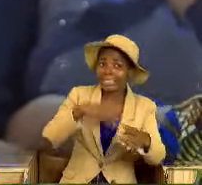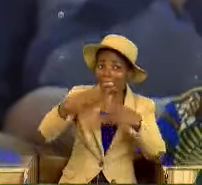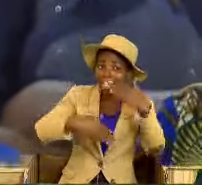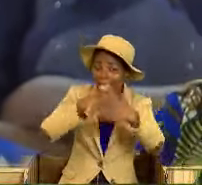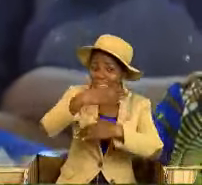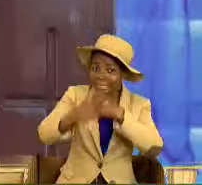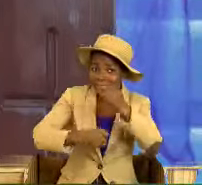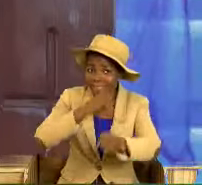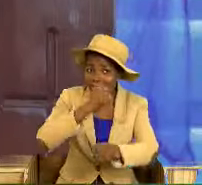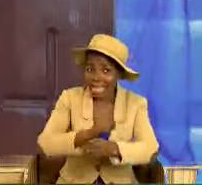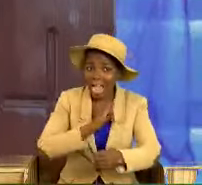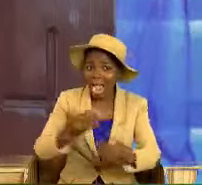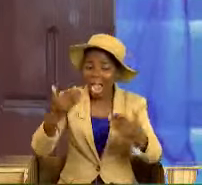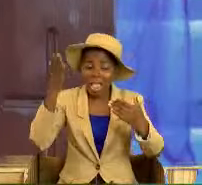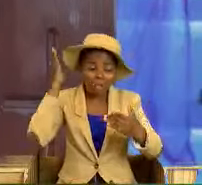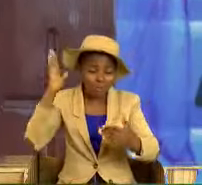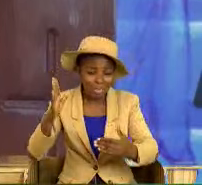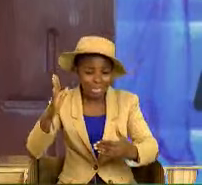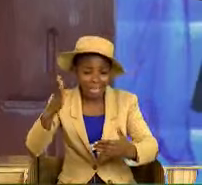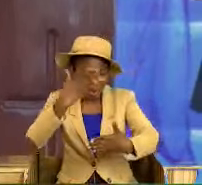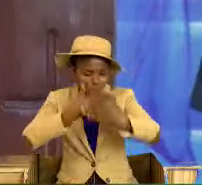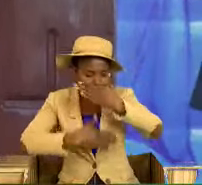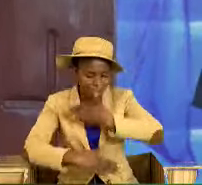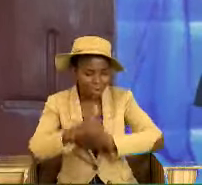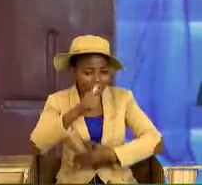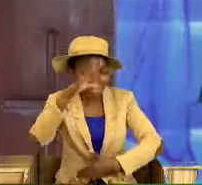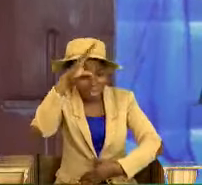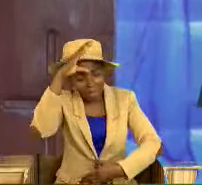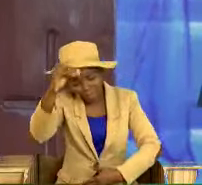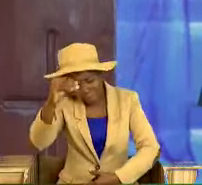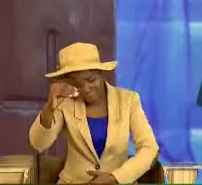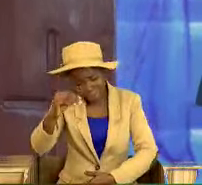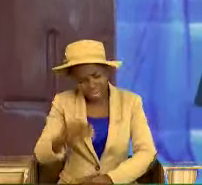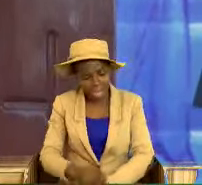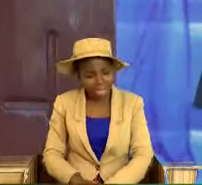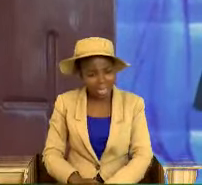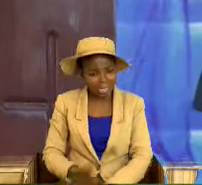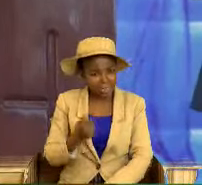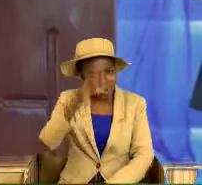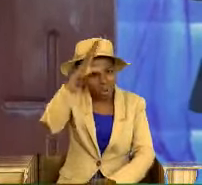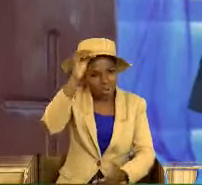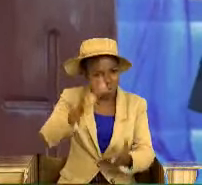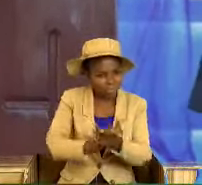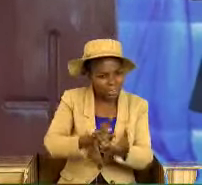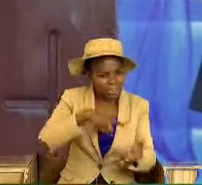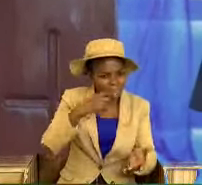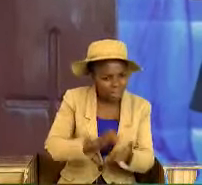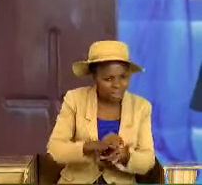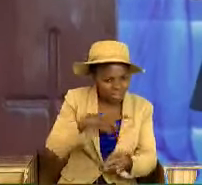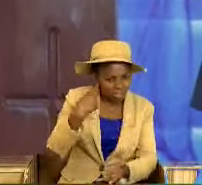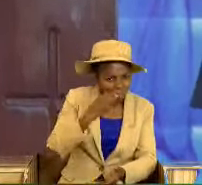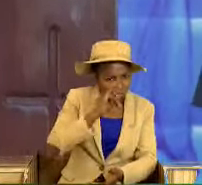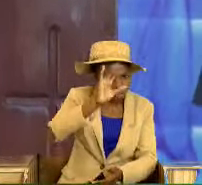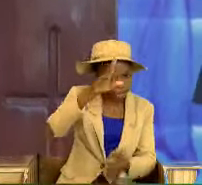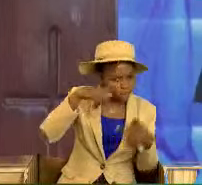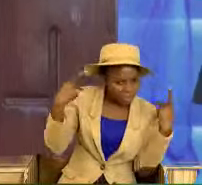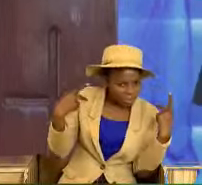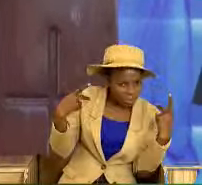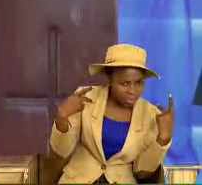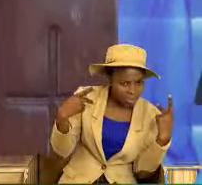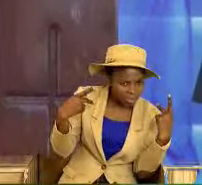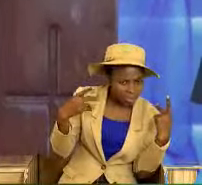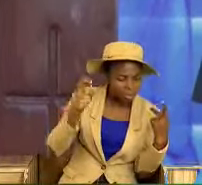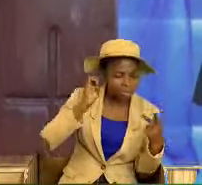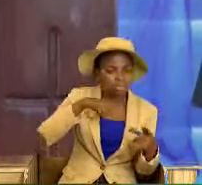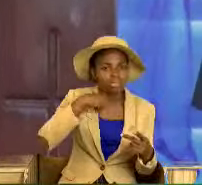boy your pastor who is she mentioned my